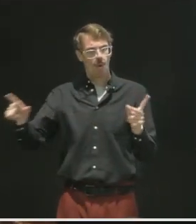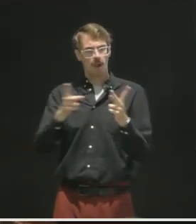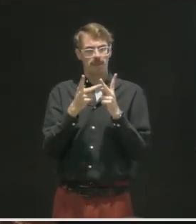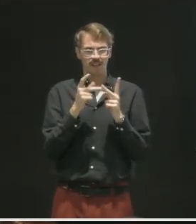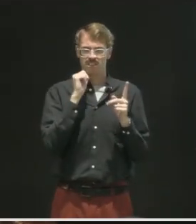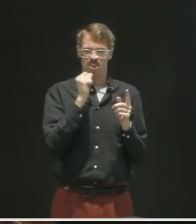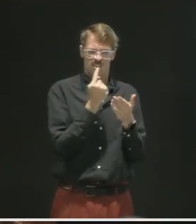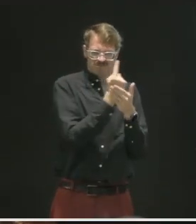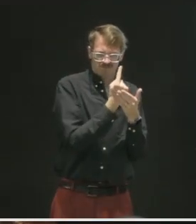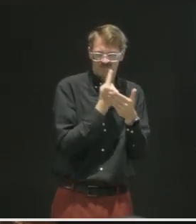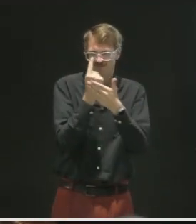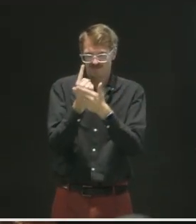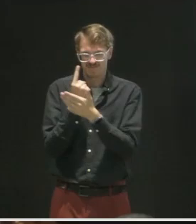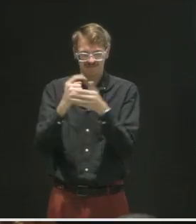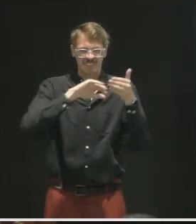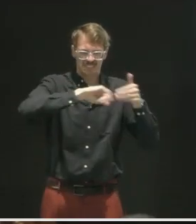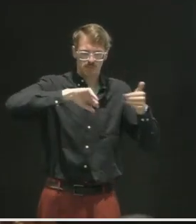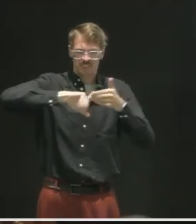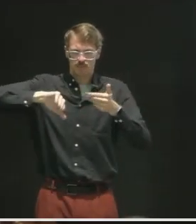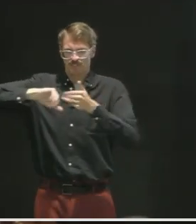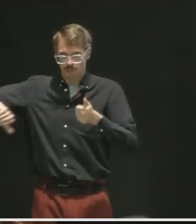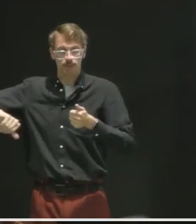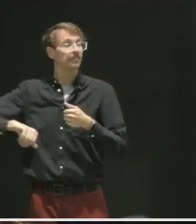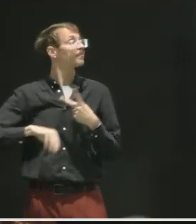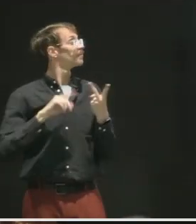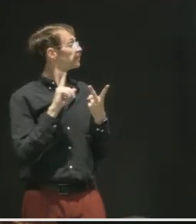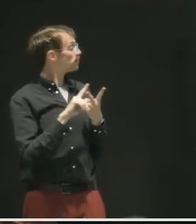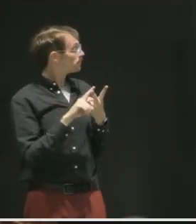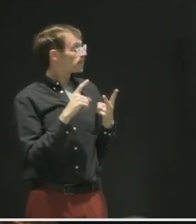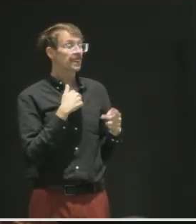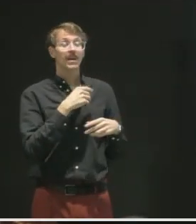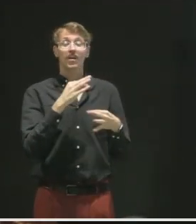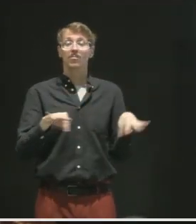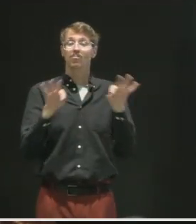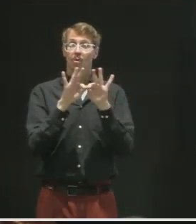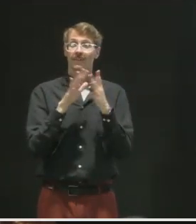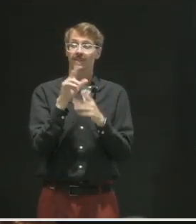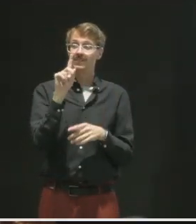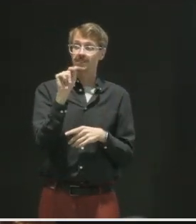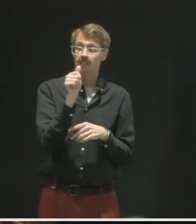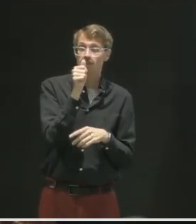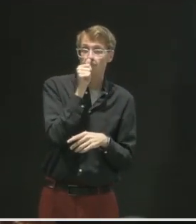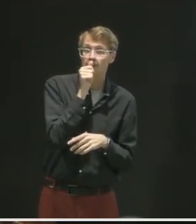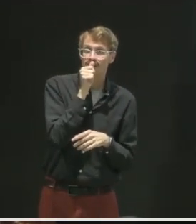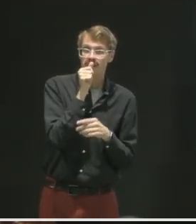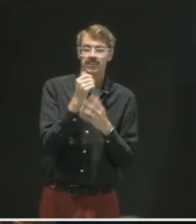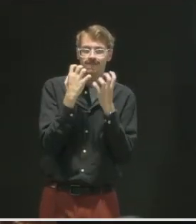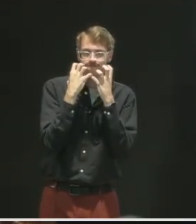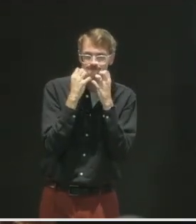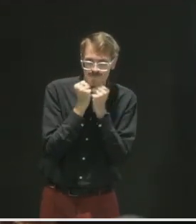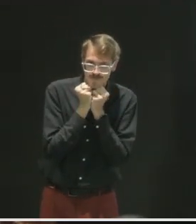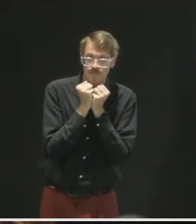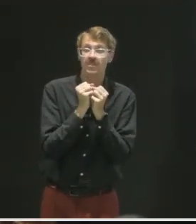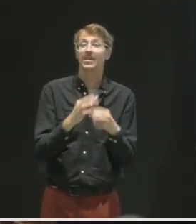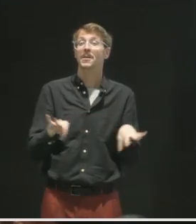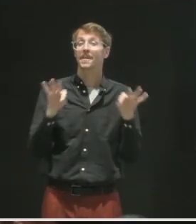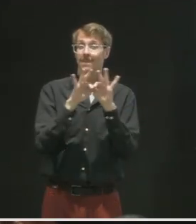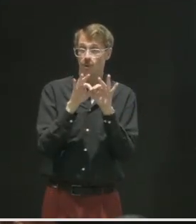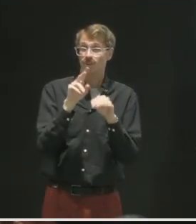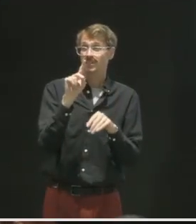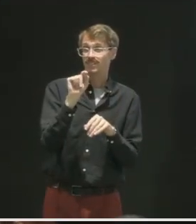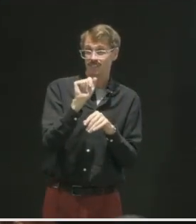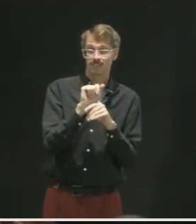seamless sharing of information with data privacy at its center to ensure that both perpetrators or